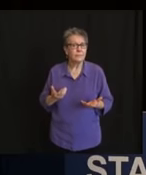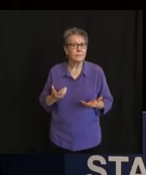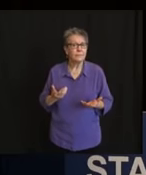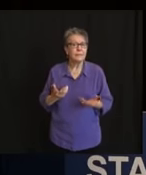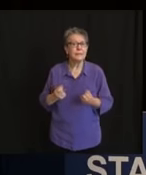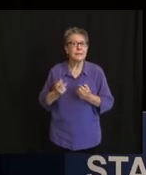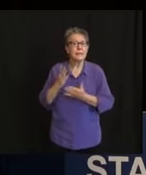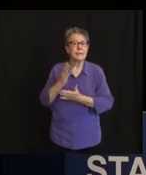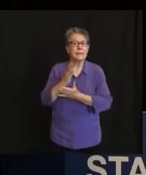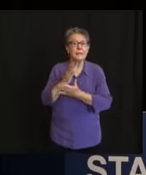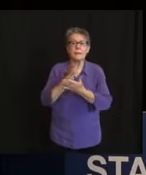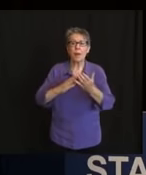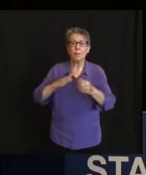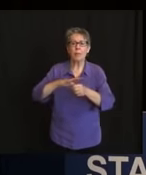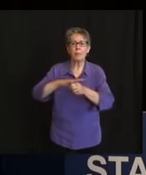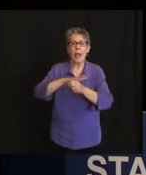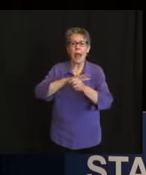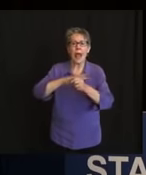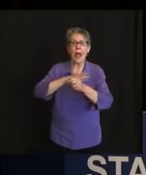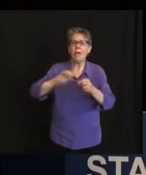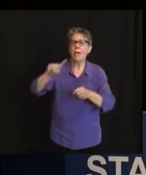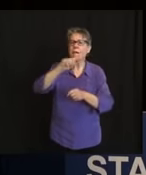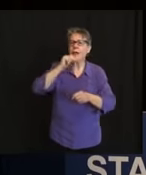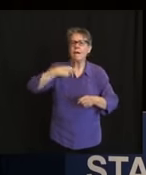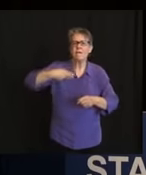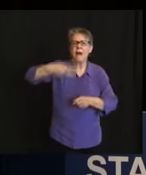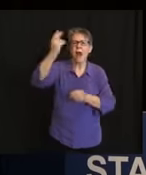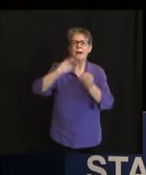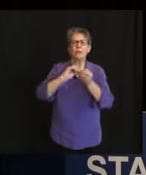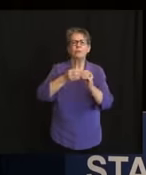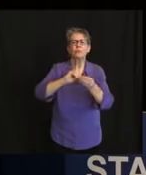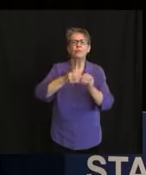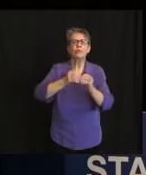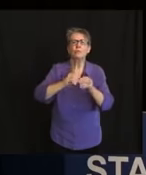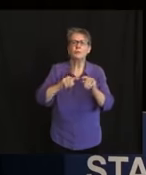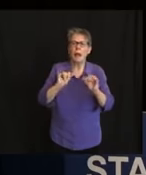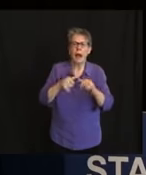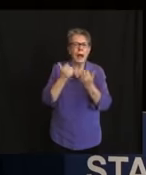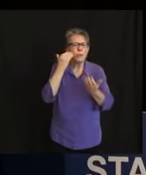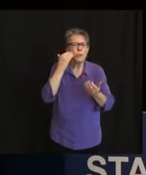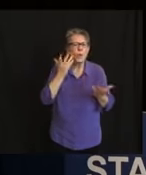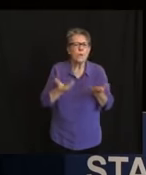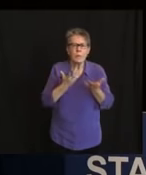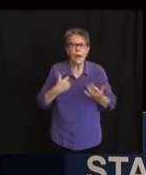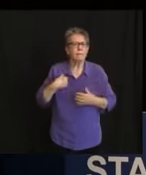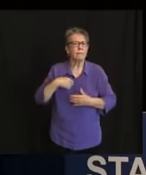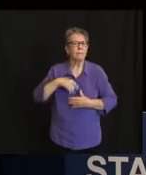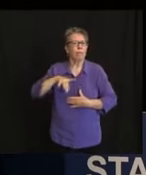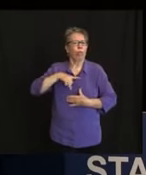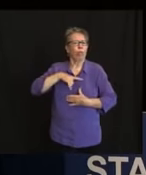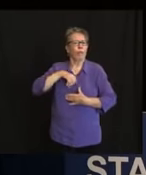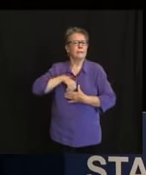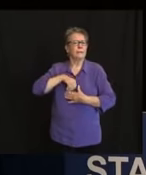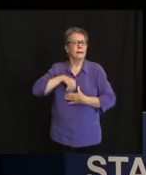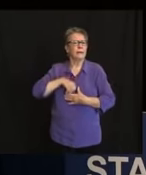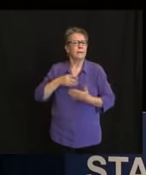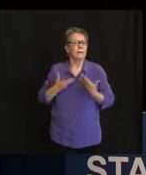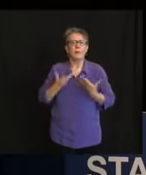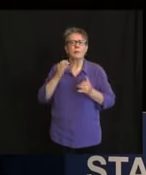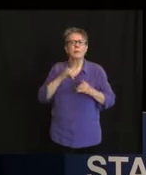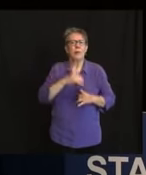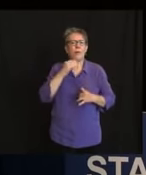at as opportunities arise. And as far as, spikes in illness are concerned, we tend to look at trends. We don't look